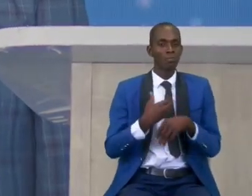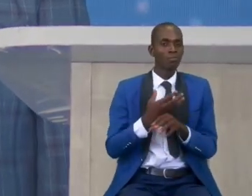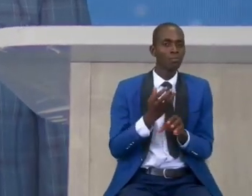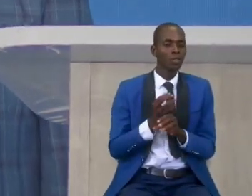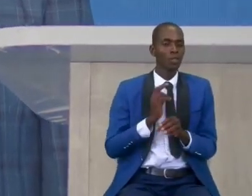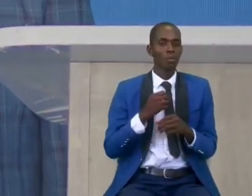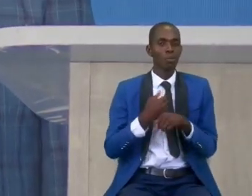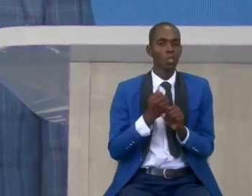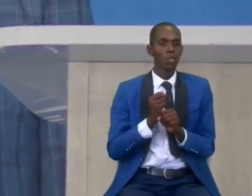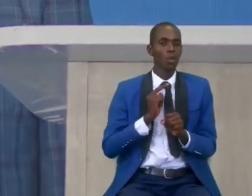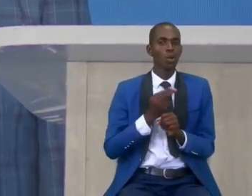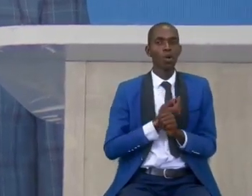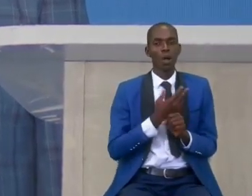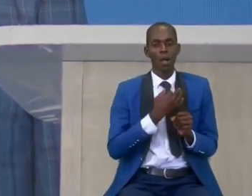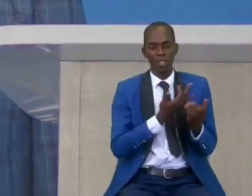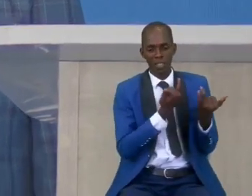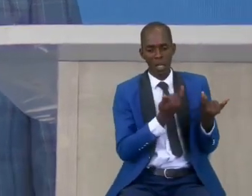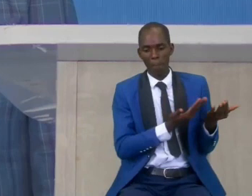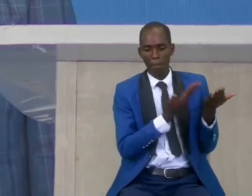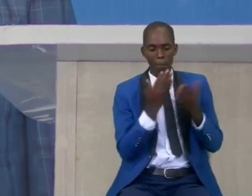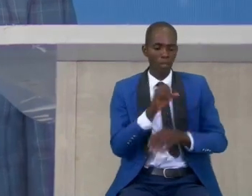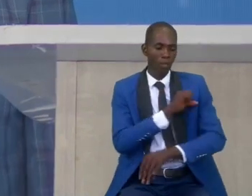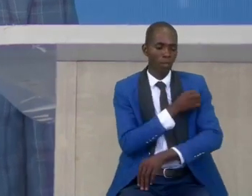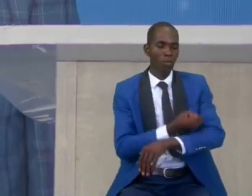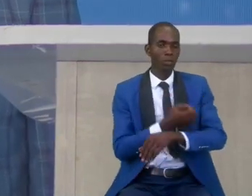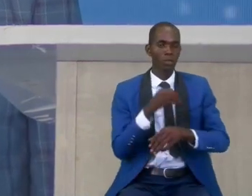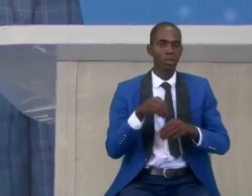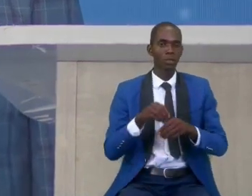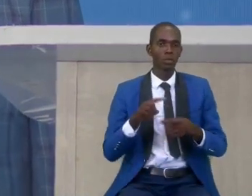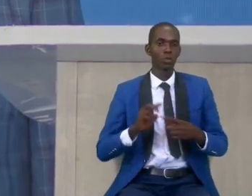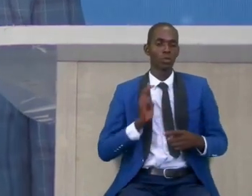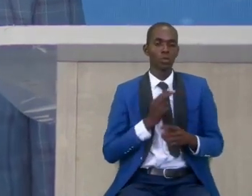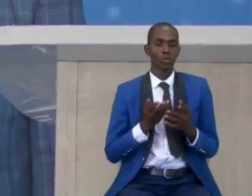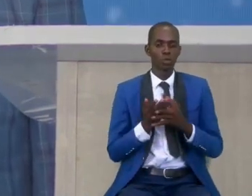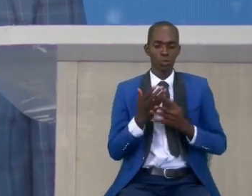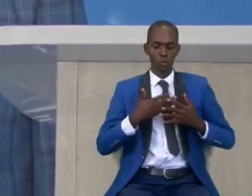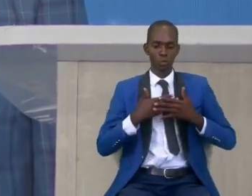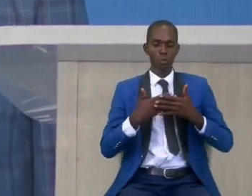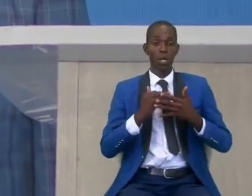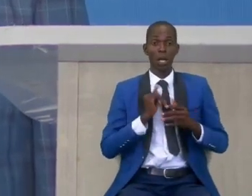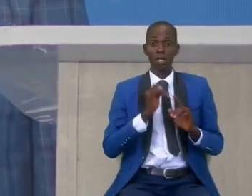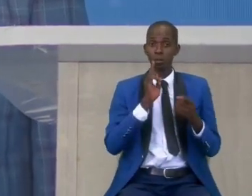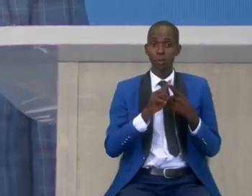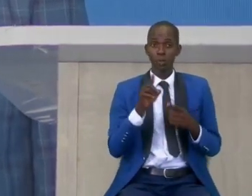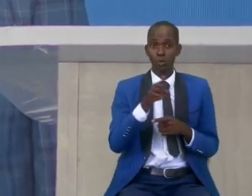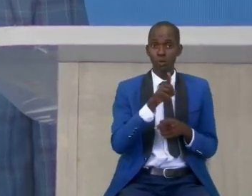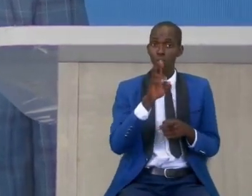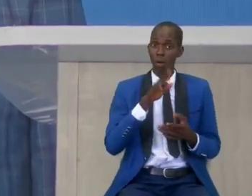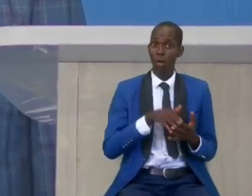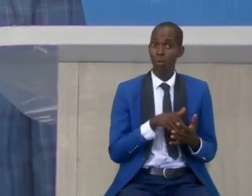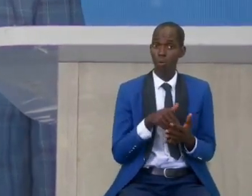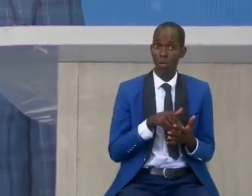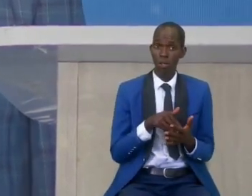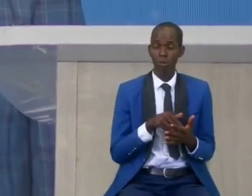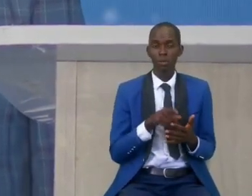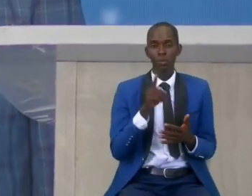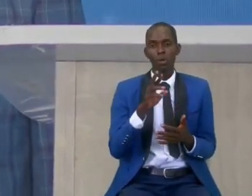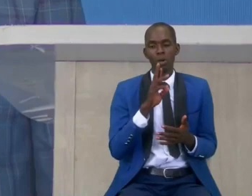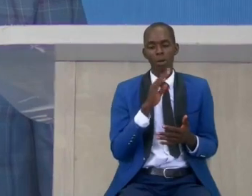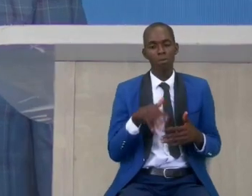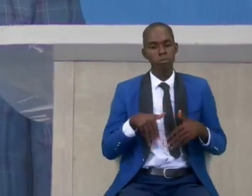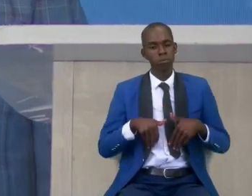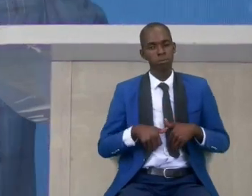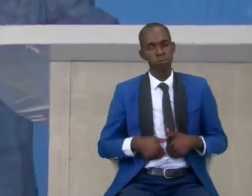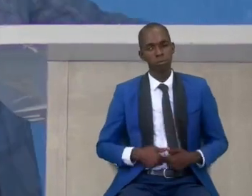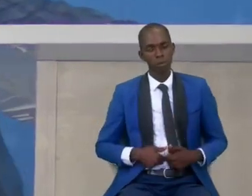And I speak to you now, you're weak, you're feeble, you're sick, you're tired,